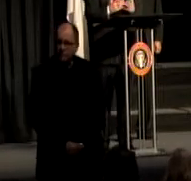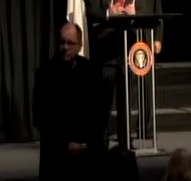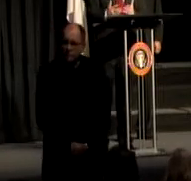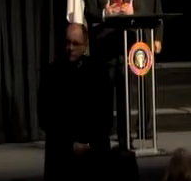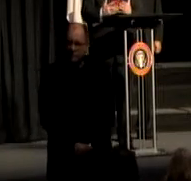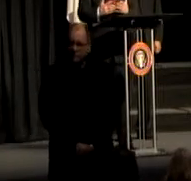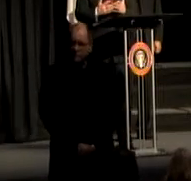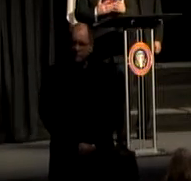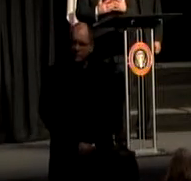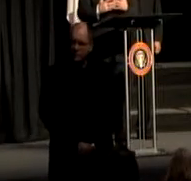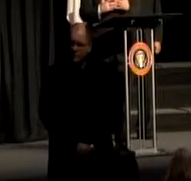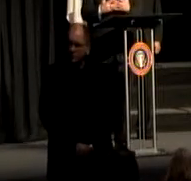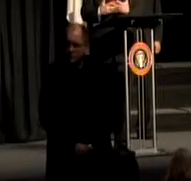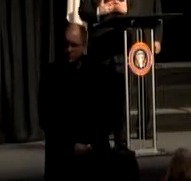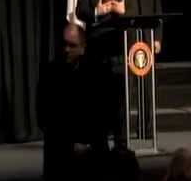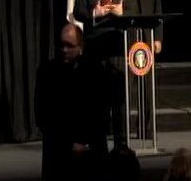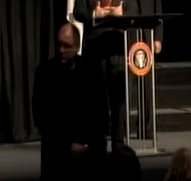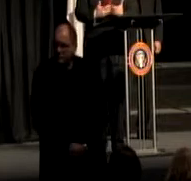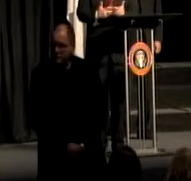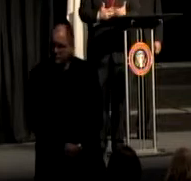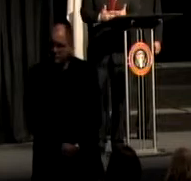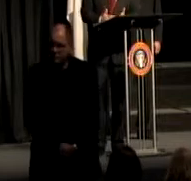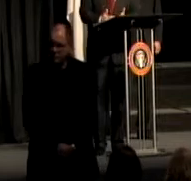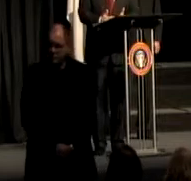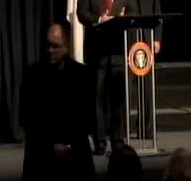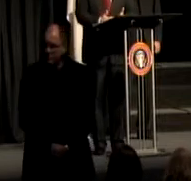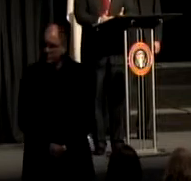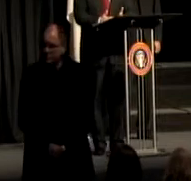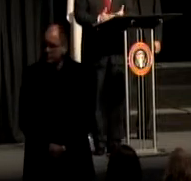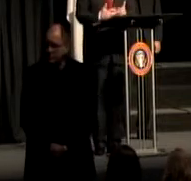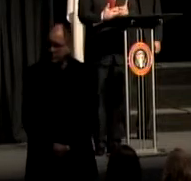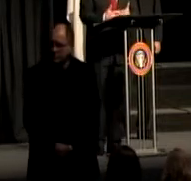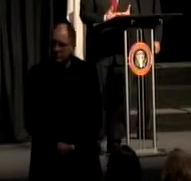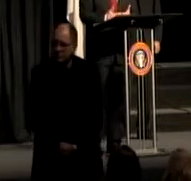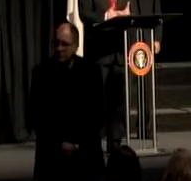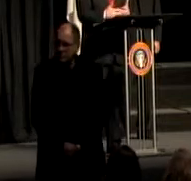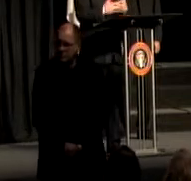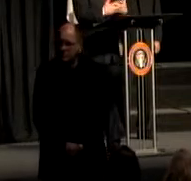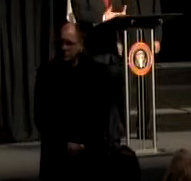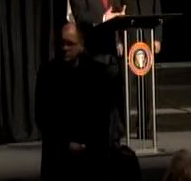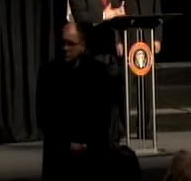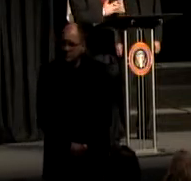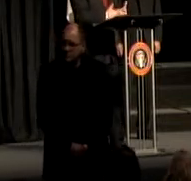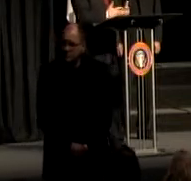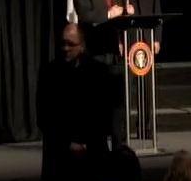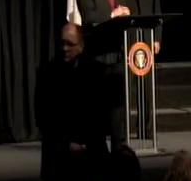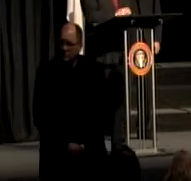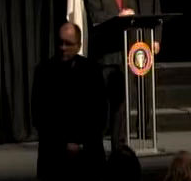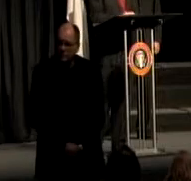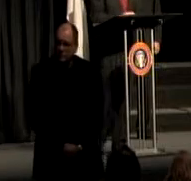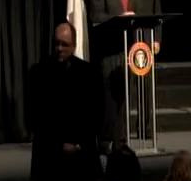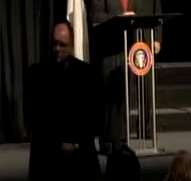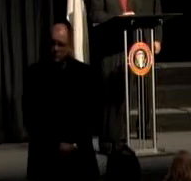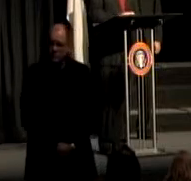I believe if we have a passion for Christ if you have been redeemed by the blood of